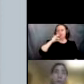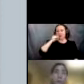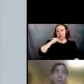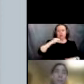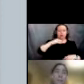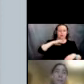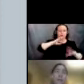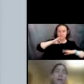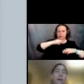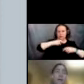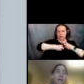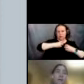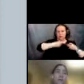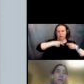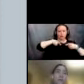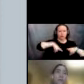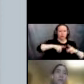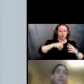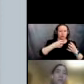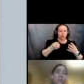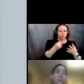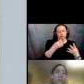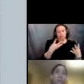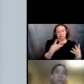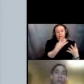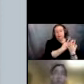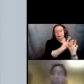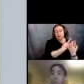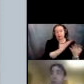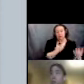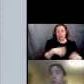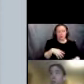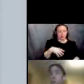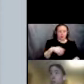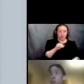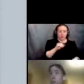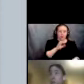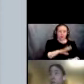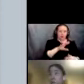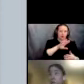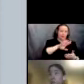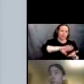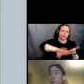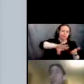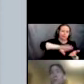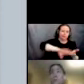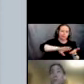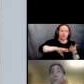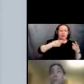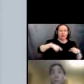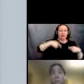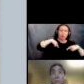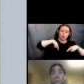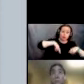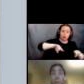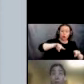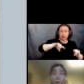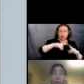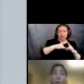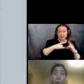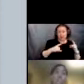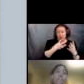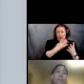camp and all the discrimination that they faced in camp because they were in such a